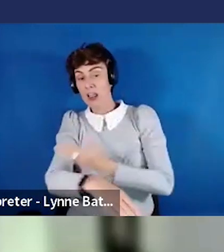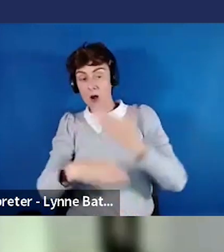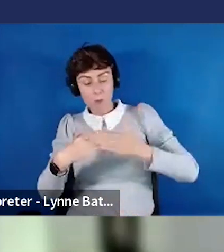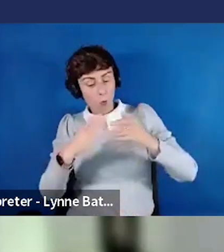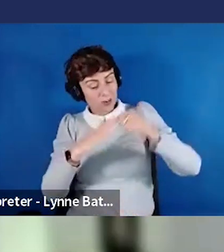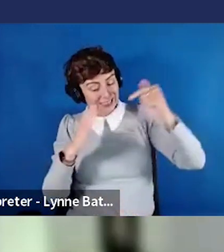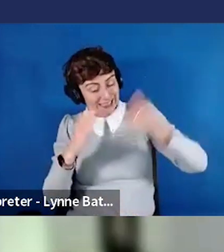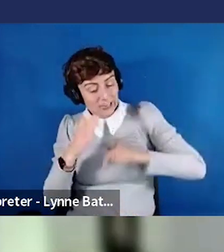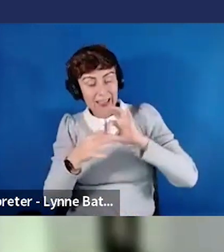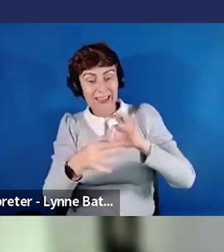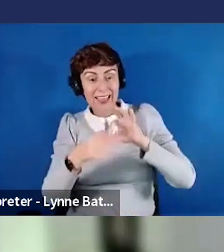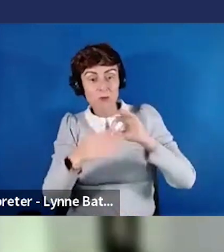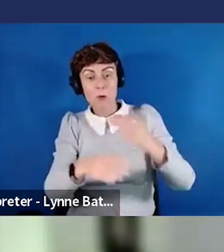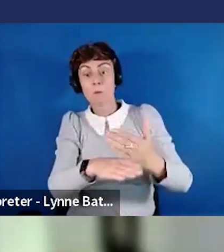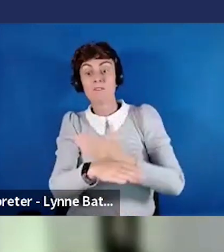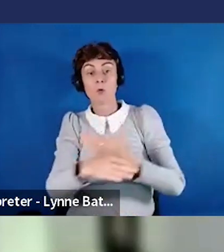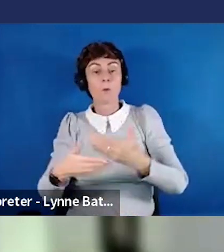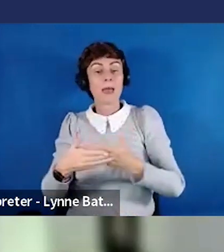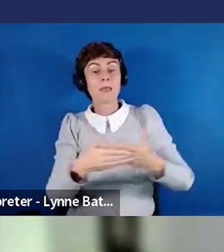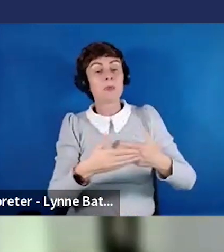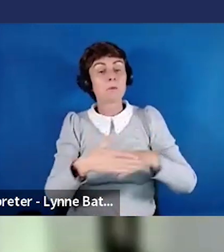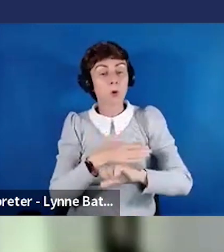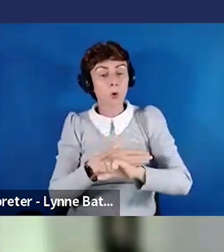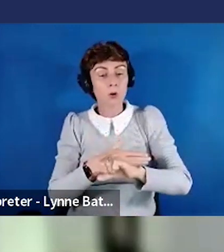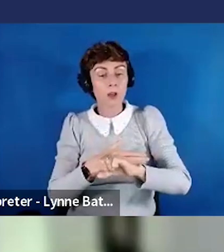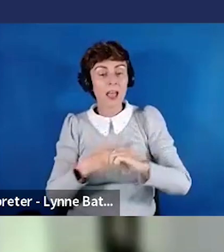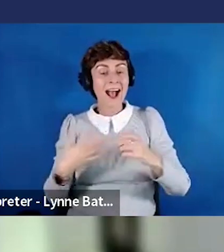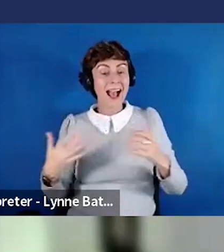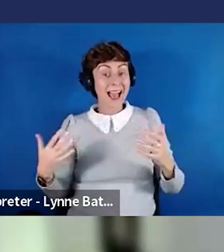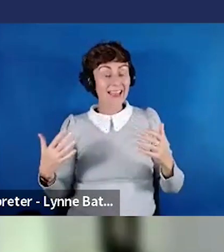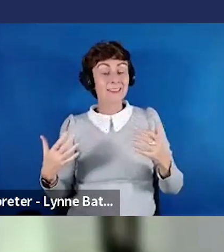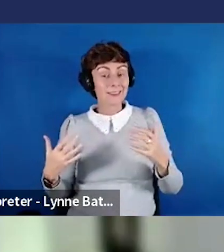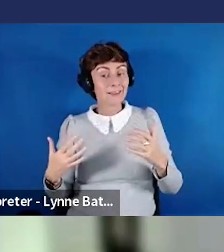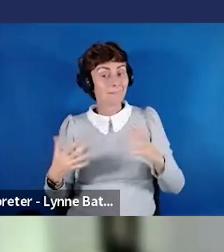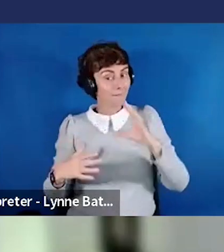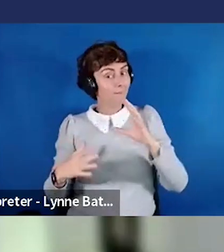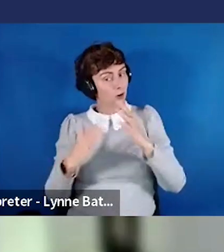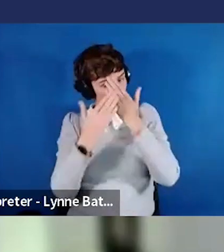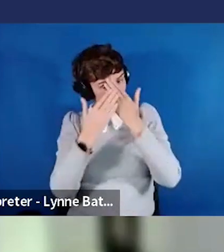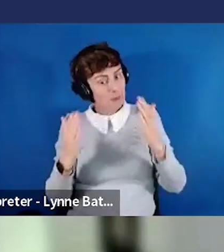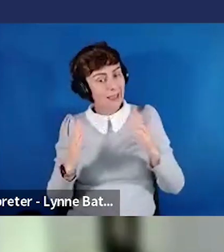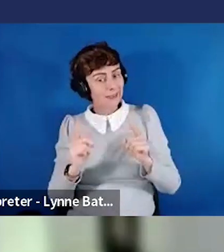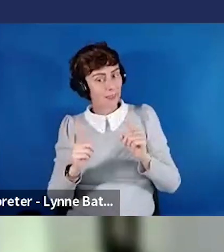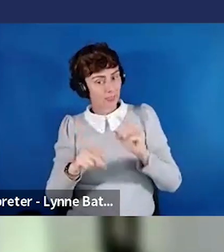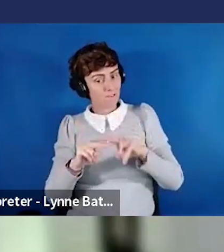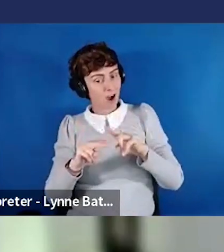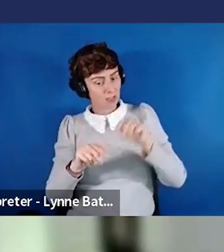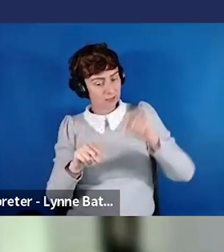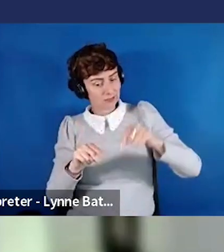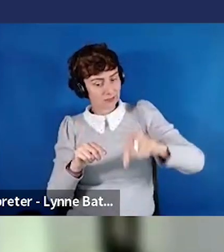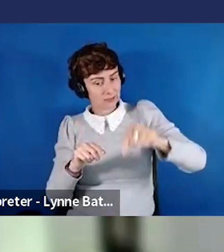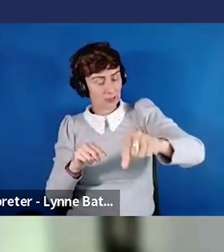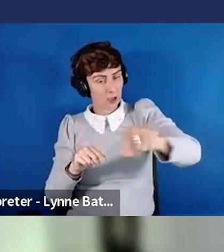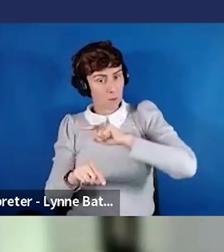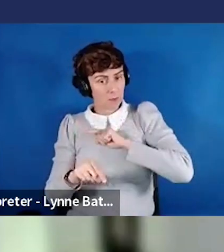in the antenatal period, acknowledging dads at all of the touch points along the journey, because they are there, they're just not really